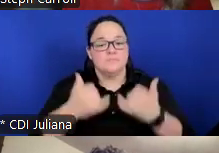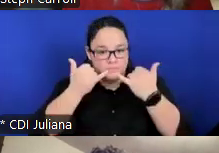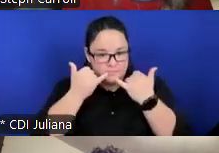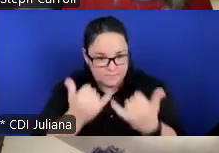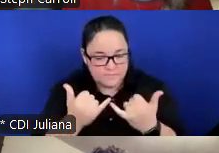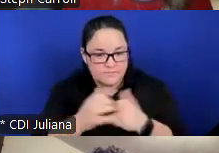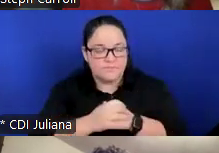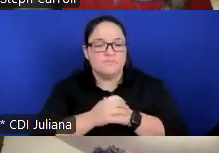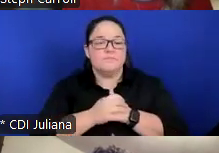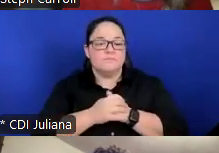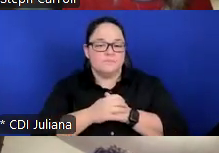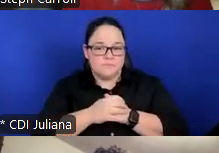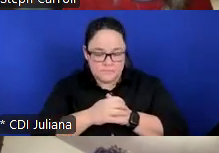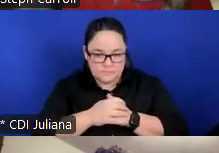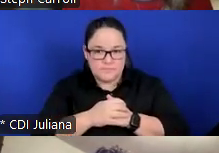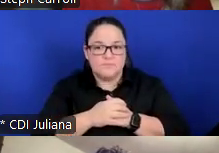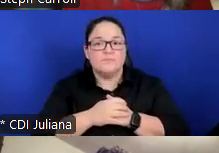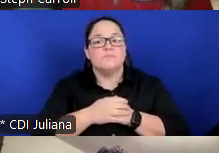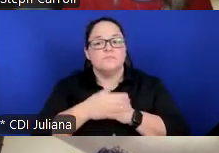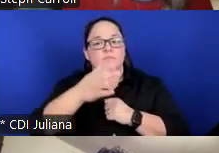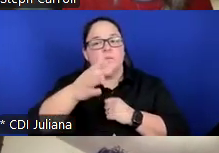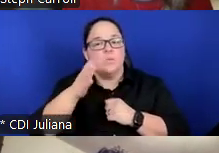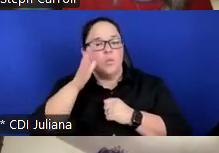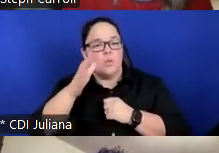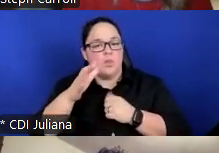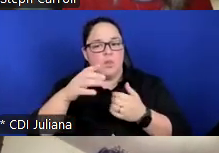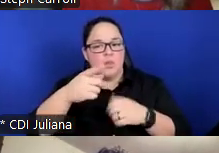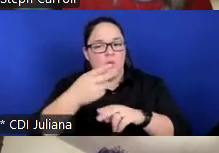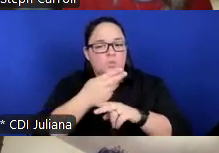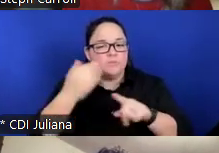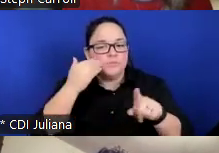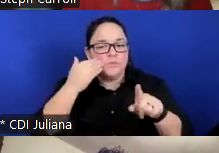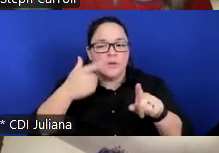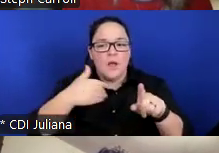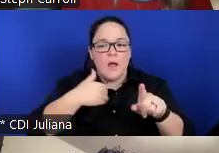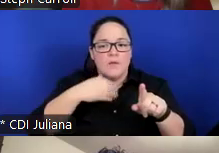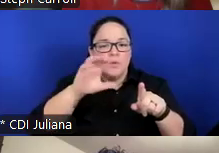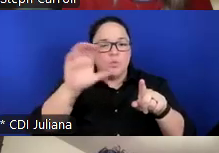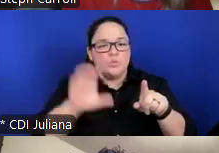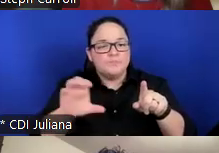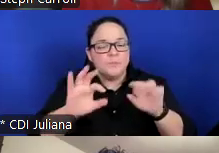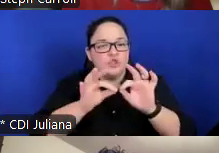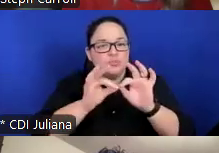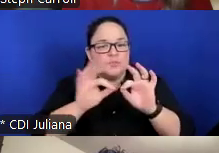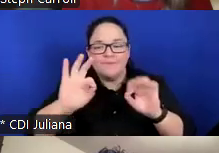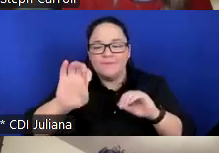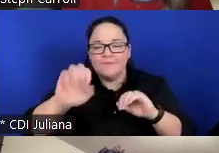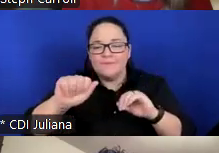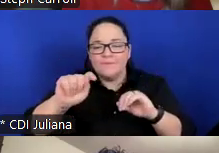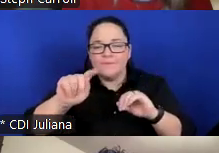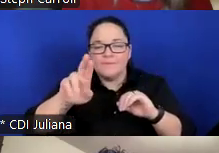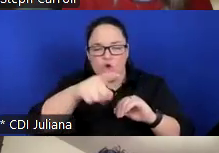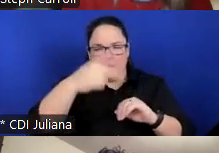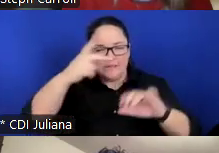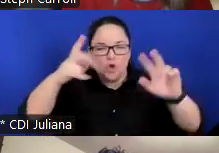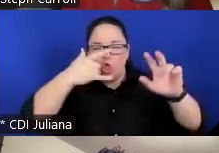Today we'll be using the Zoom interpreting feature, which has already been activated. You will either see a globe icon or a button with